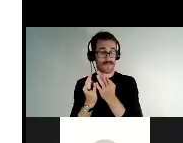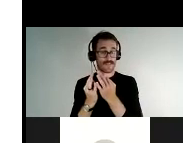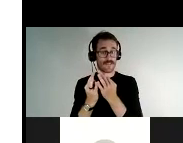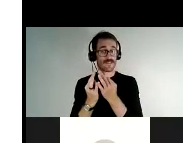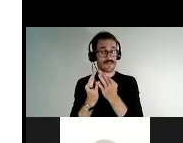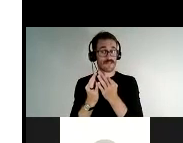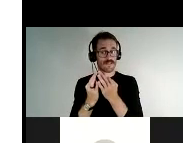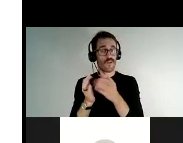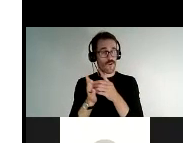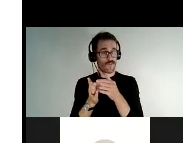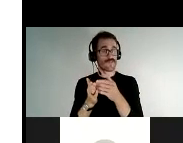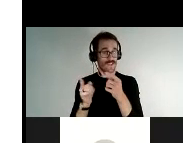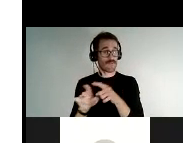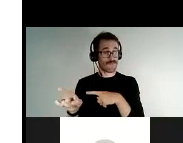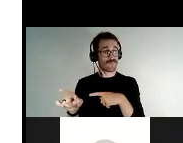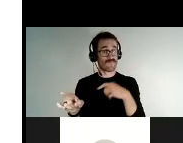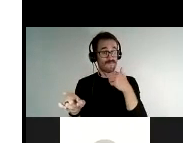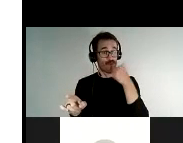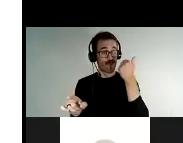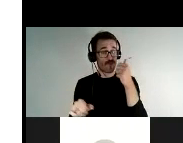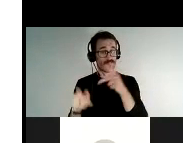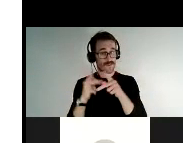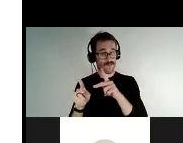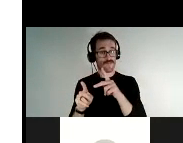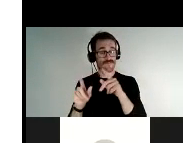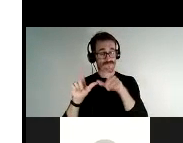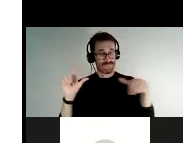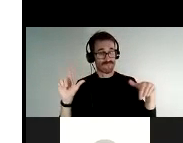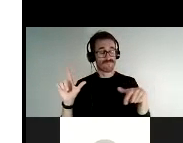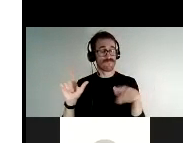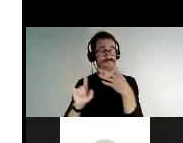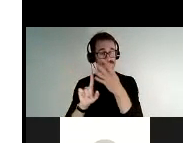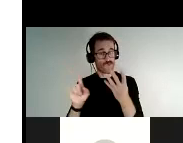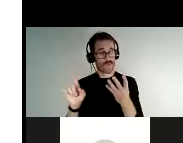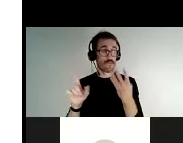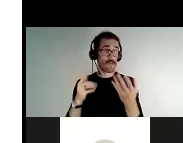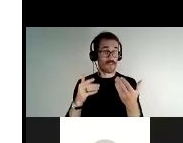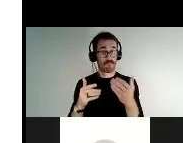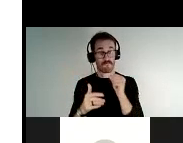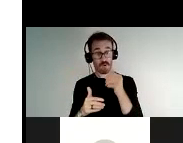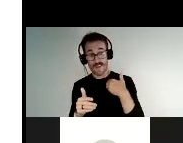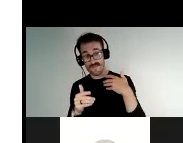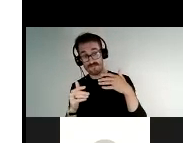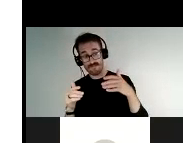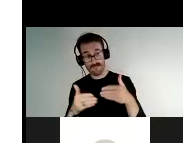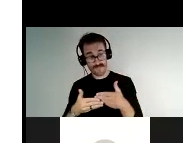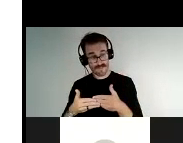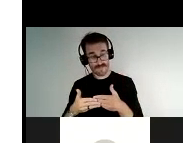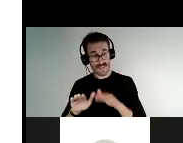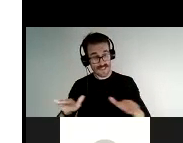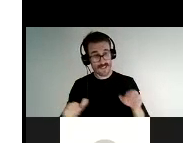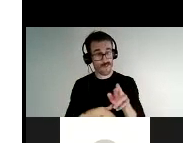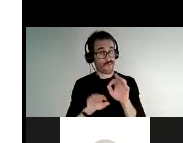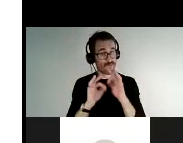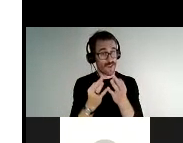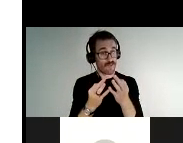often the case within older LGBT people who may or may not have children or may have families who have